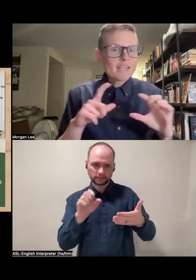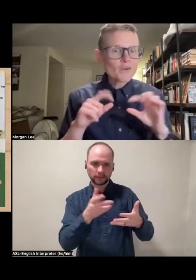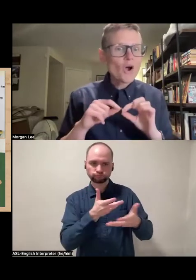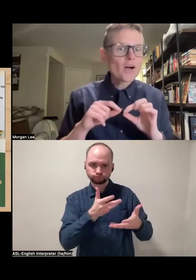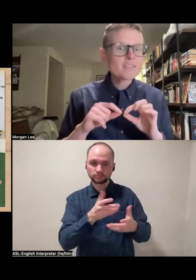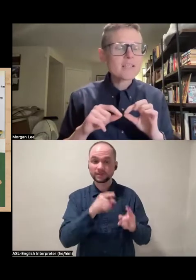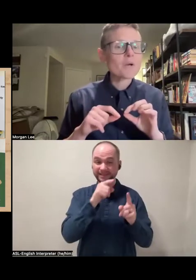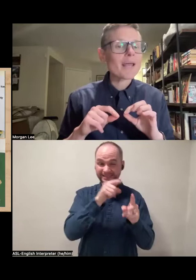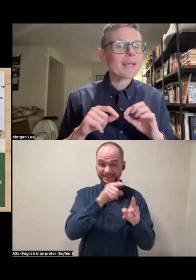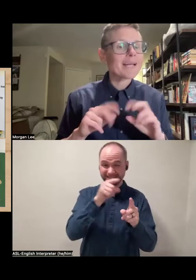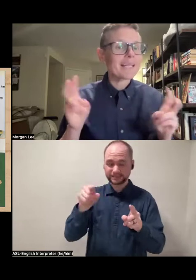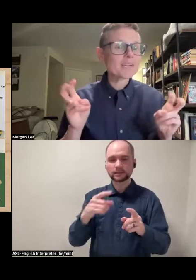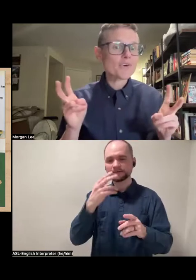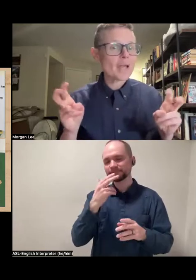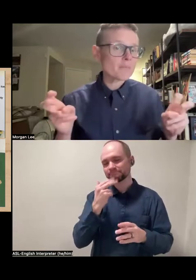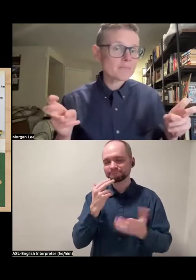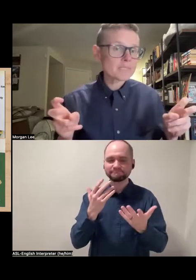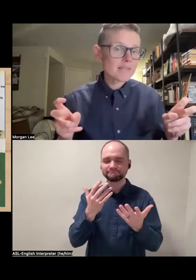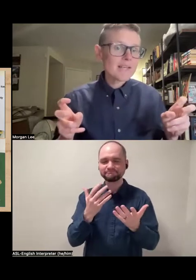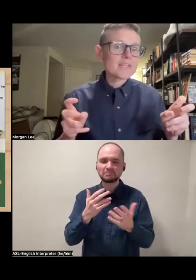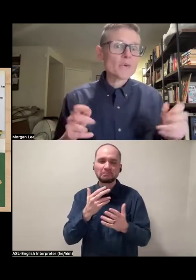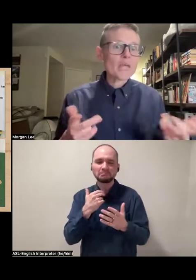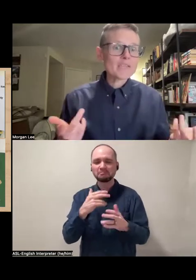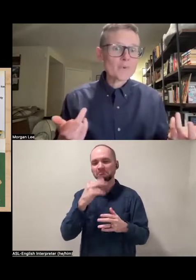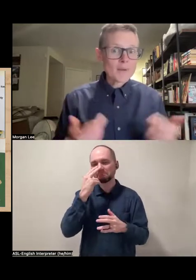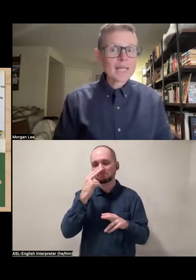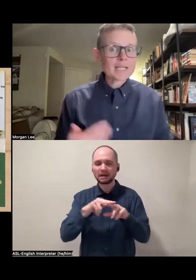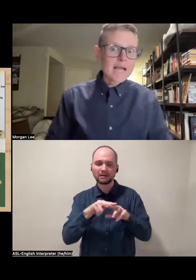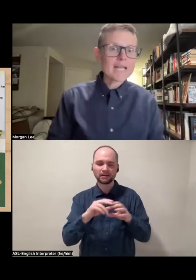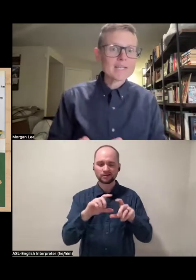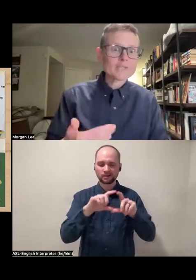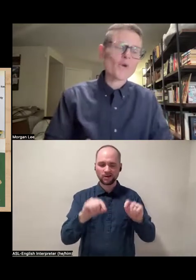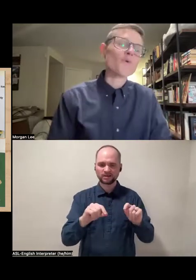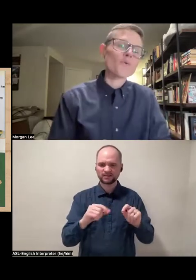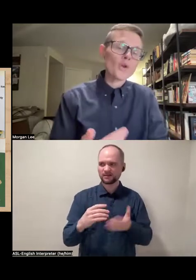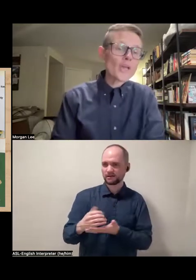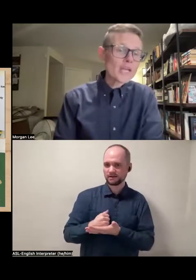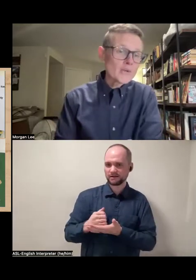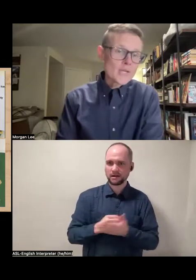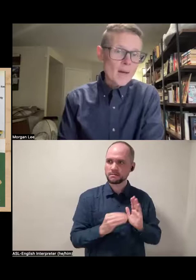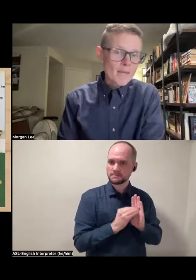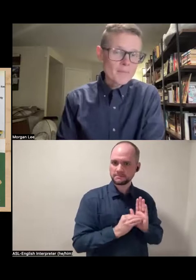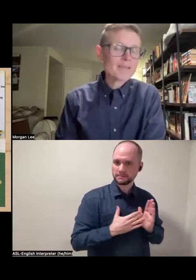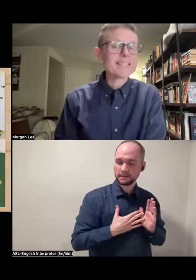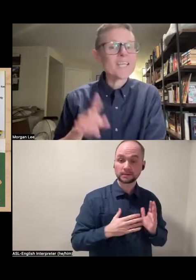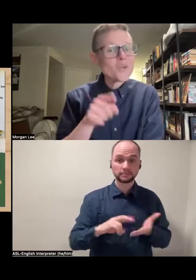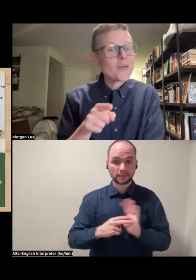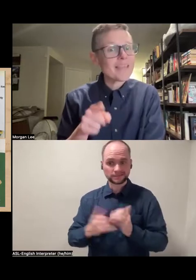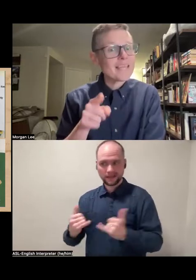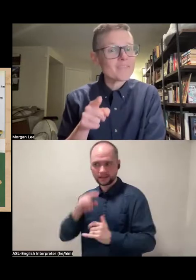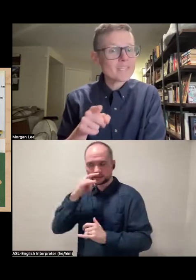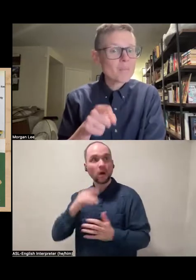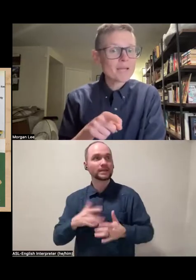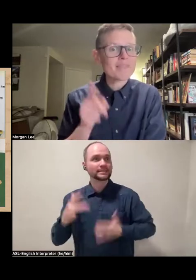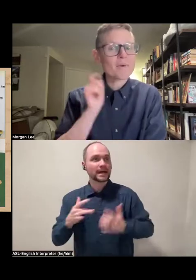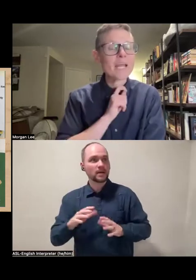these fun little cards that were like collector items. So kids were really excited to start learning a new topic because they knew at the